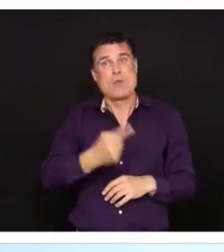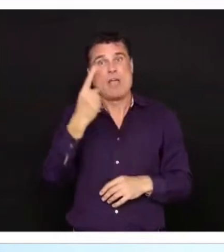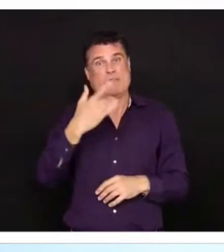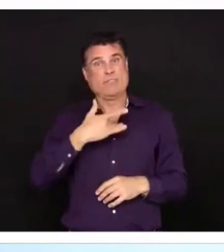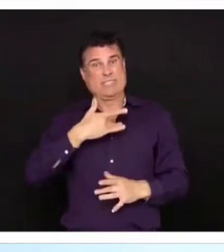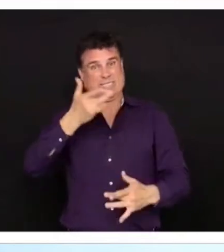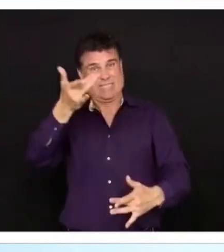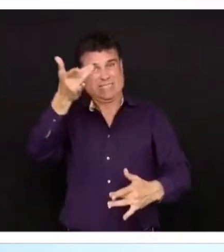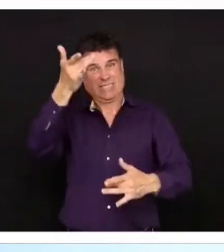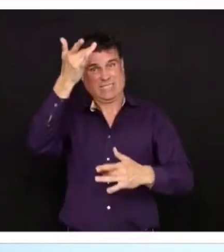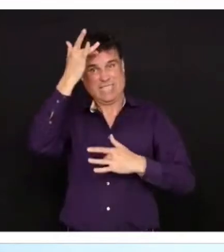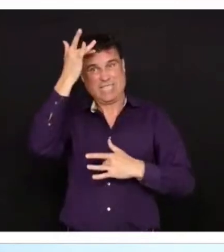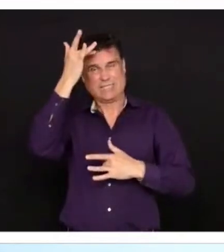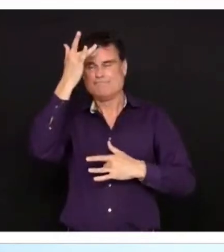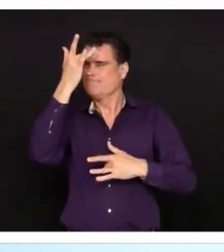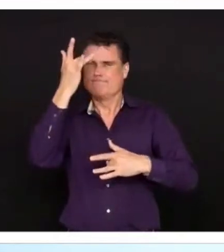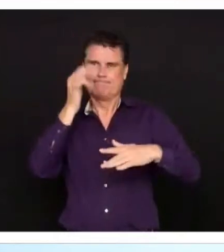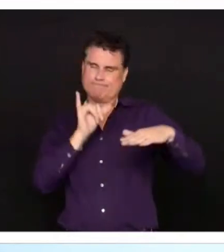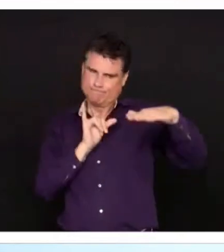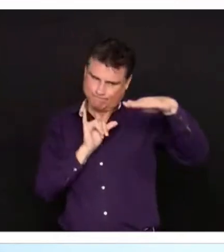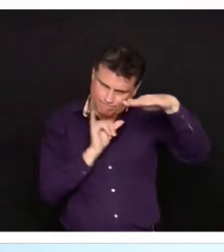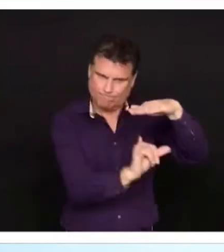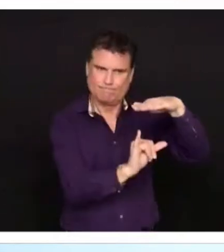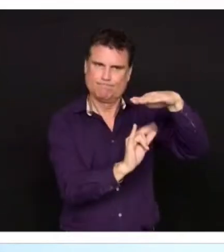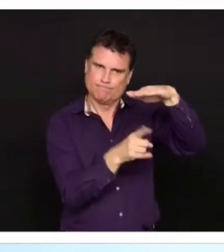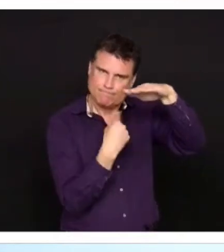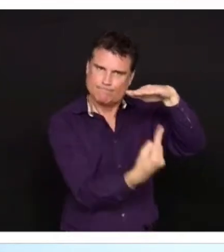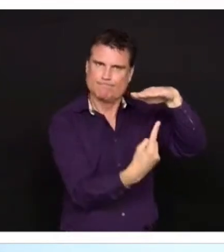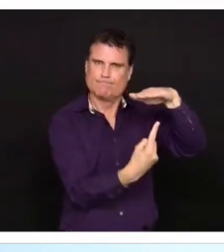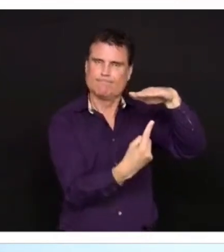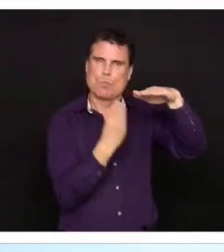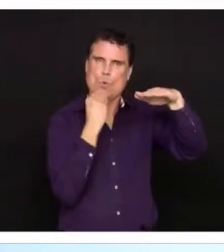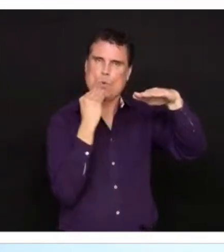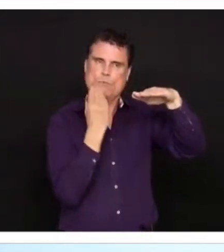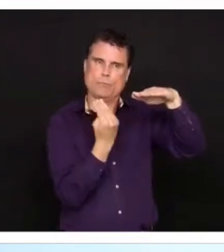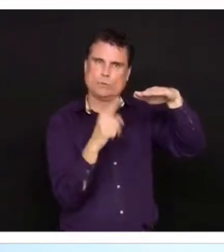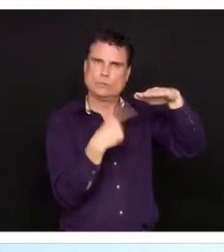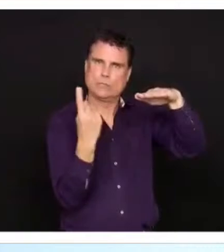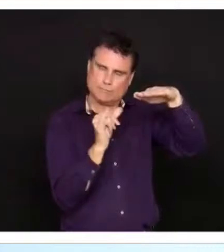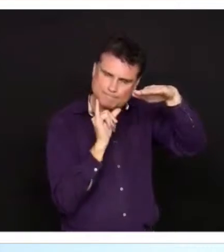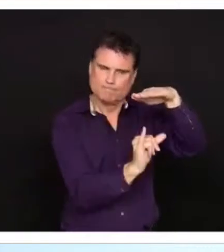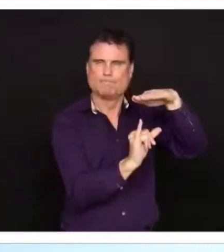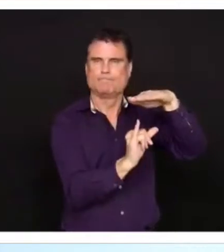about reopening the economy, and just wondering if you have a sense of sort of which